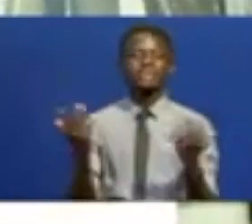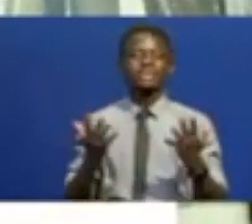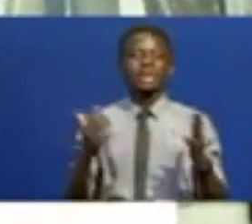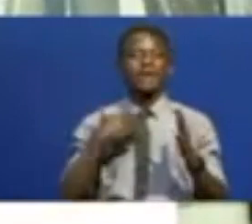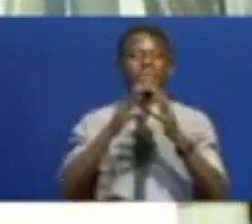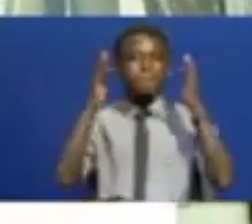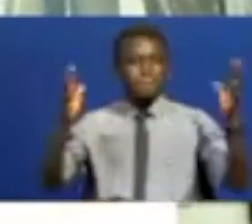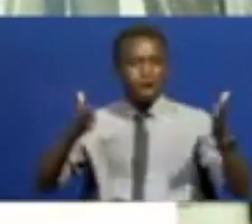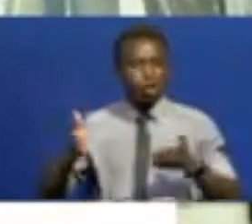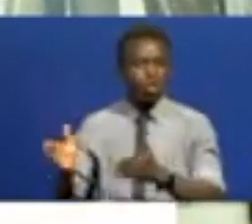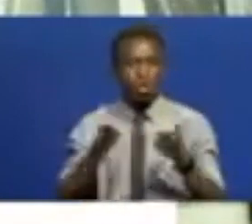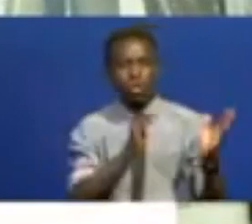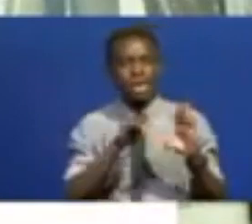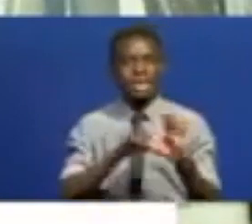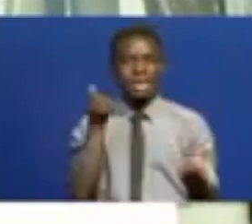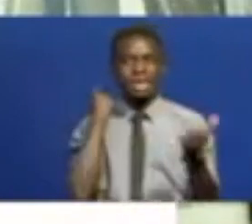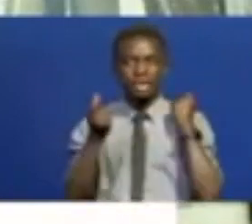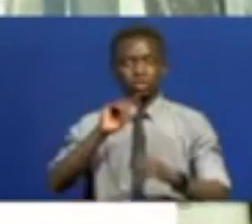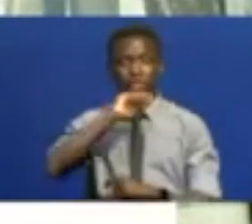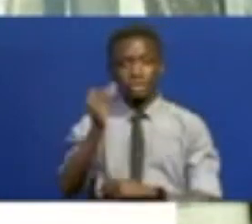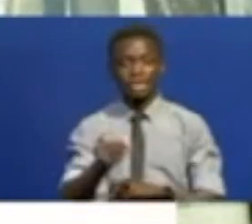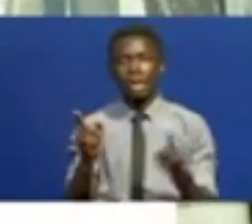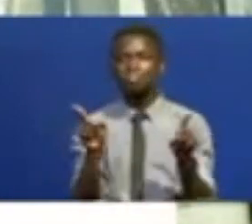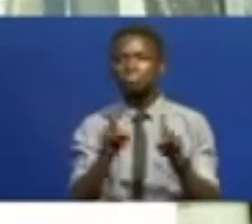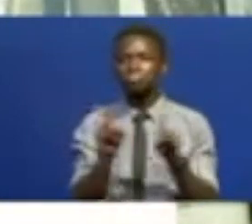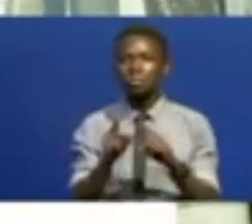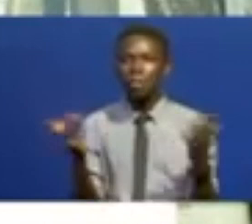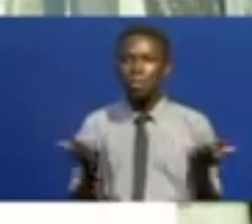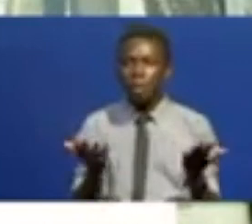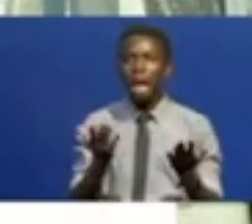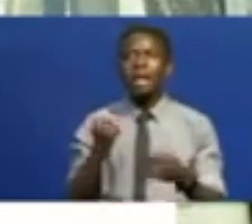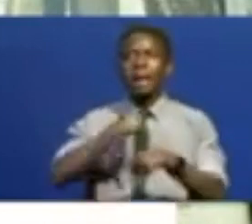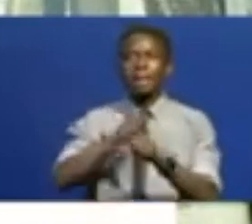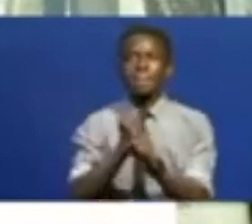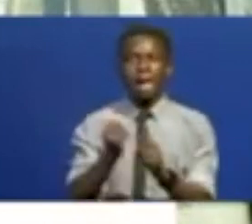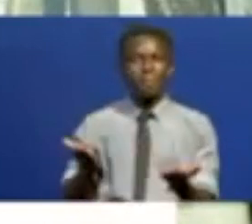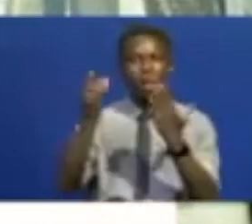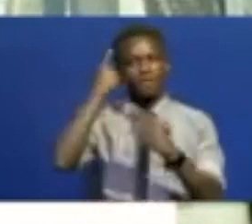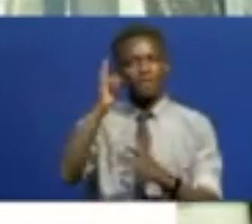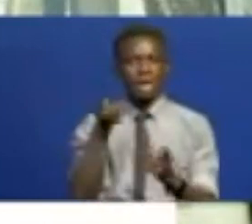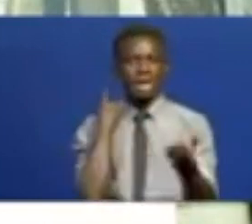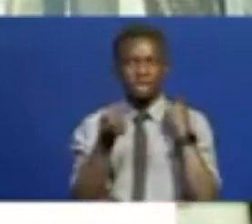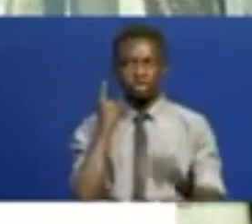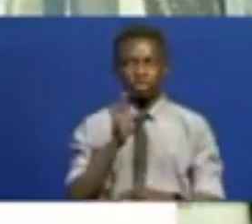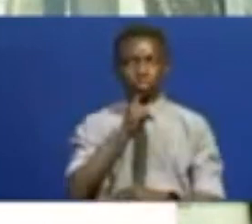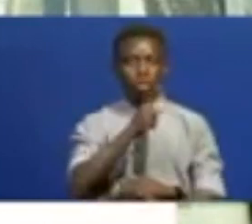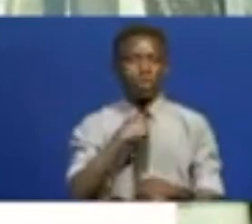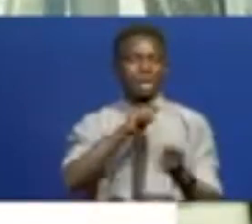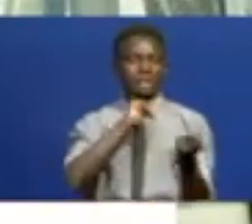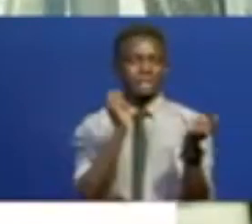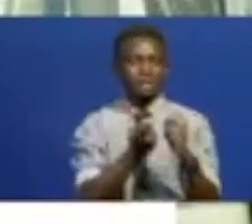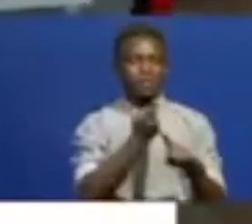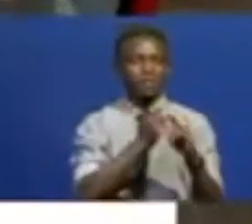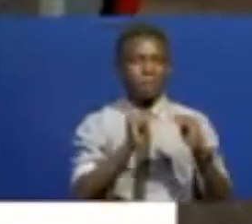in Kericho town and its environs, and the elevation of the Kericho County Referral Hospital to a level 5 facility.